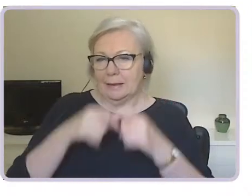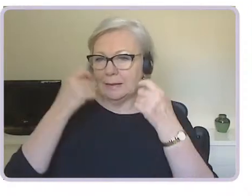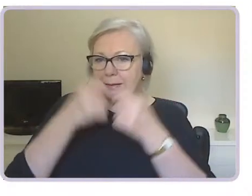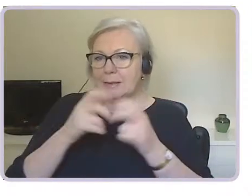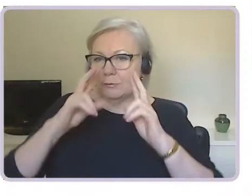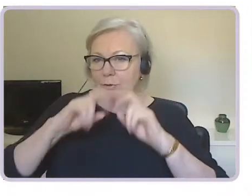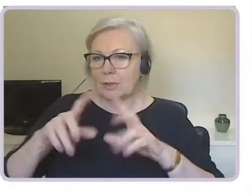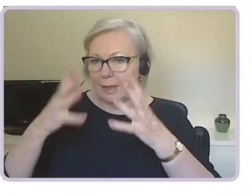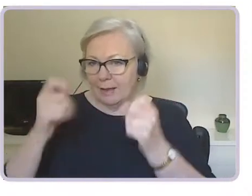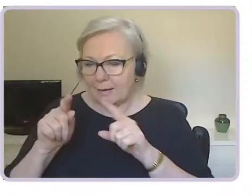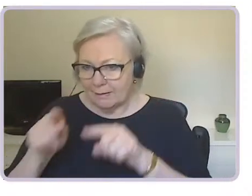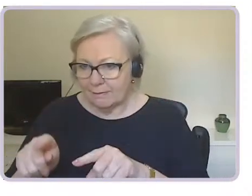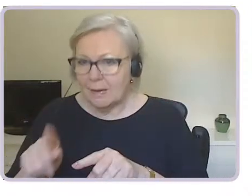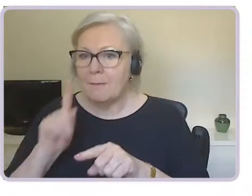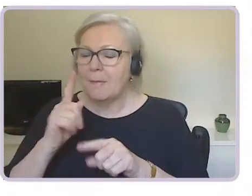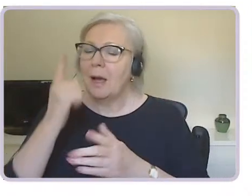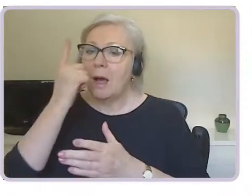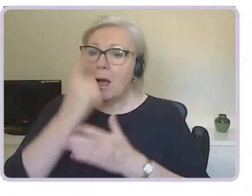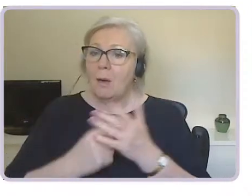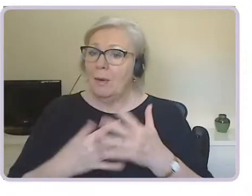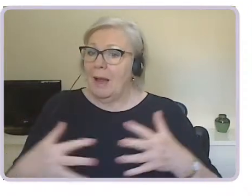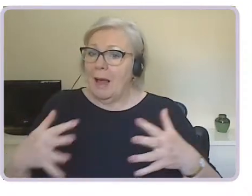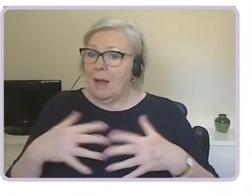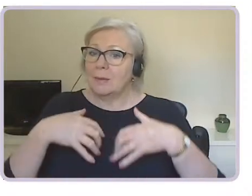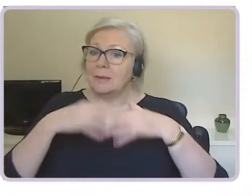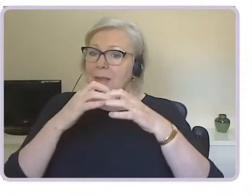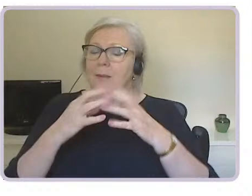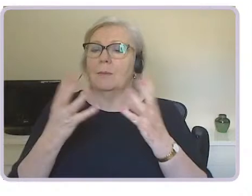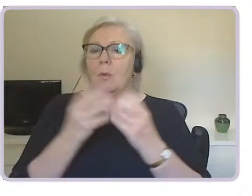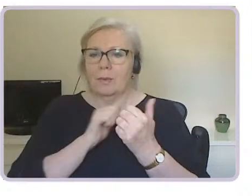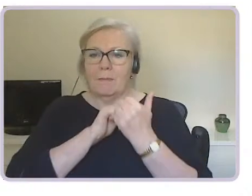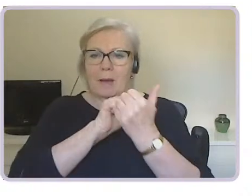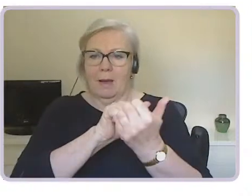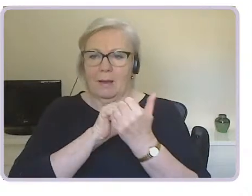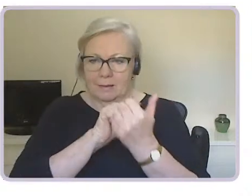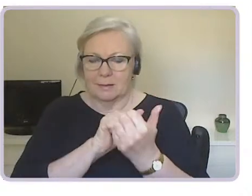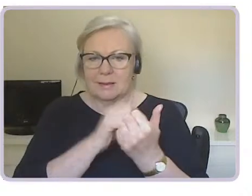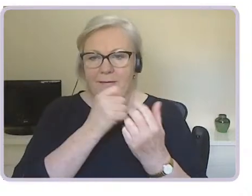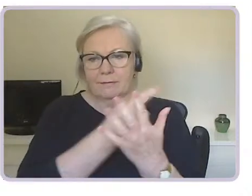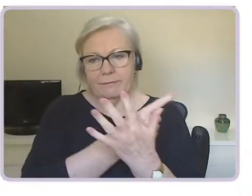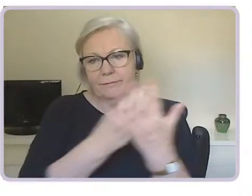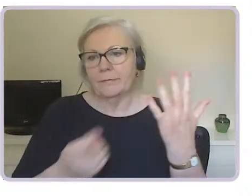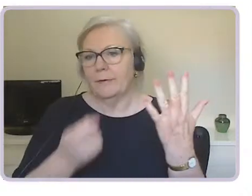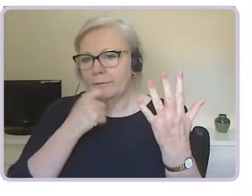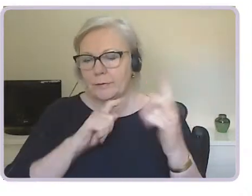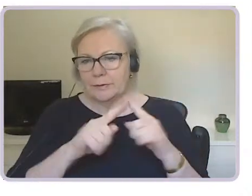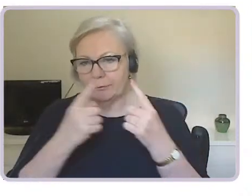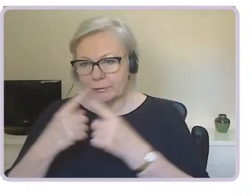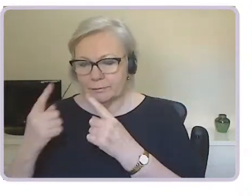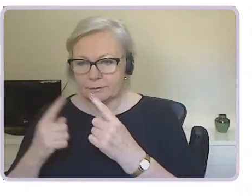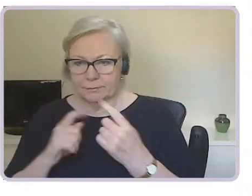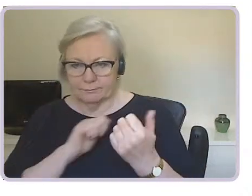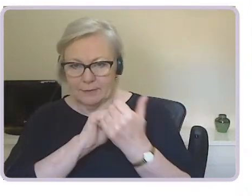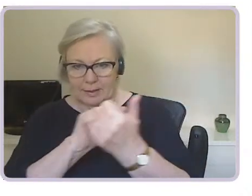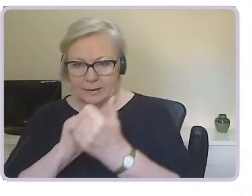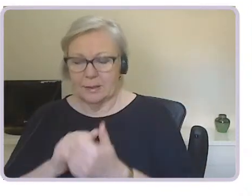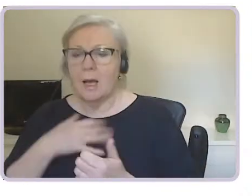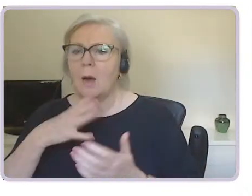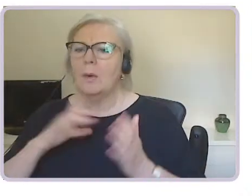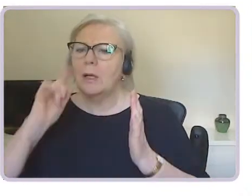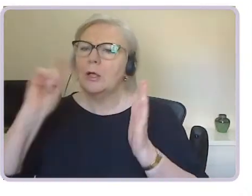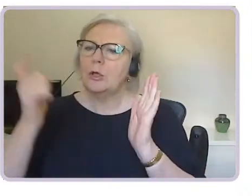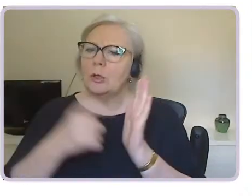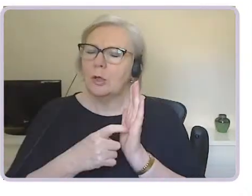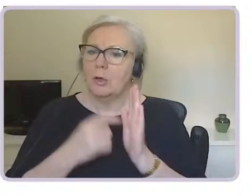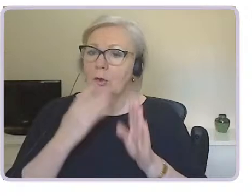partnership, which happens with the Queenslanders with Disability Network and the Community Services Industry Alliance. And I do want to acknowledge the work that went on